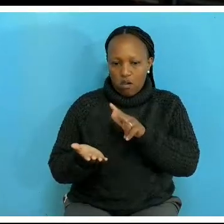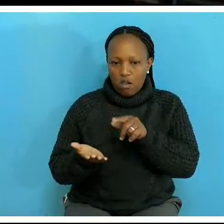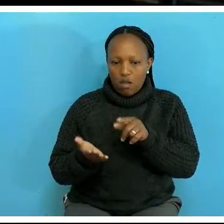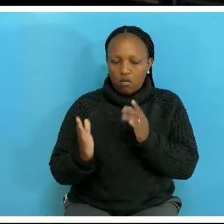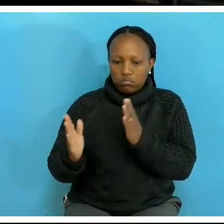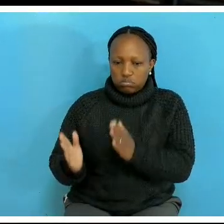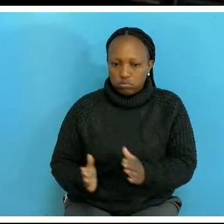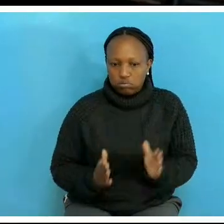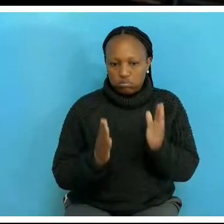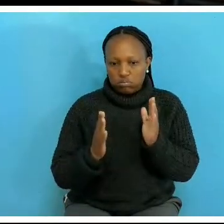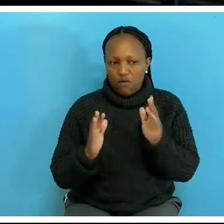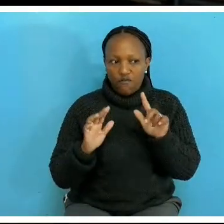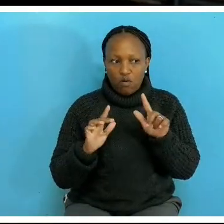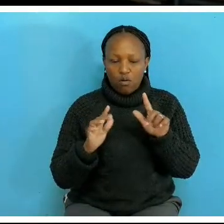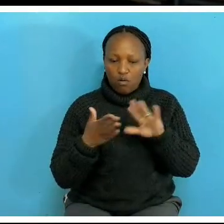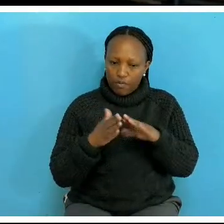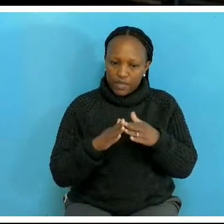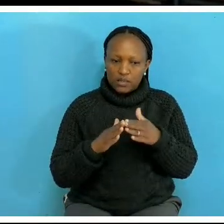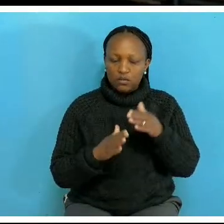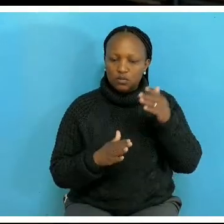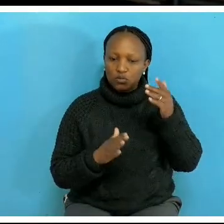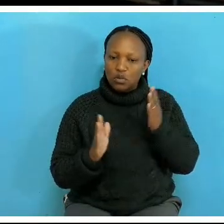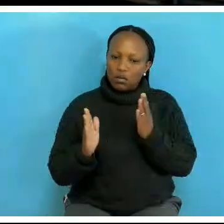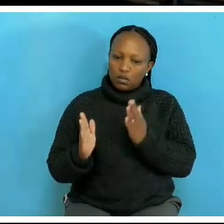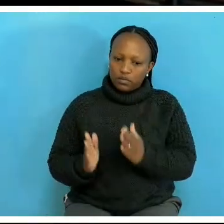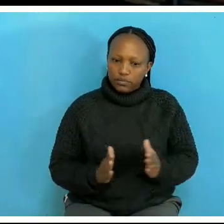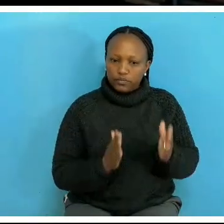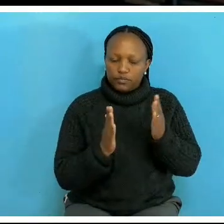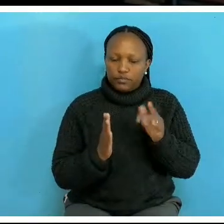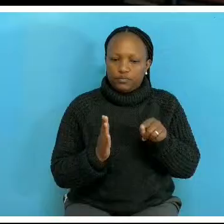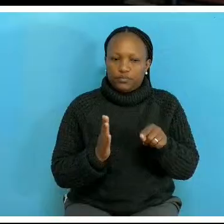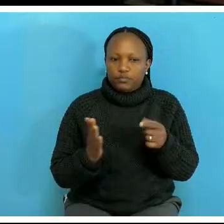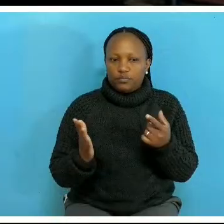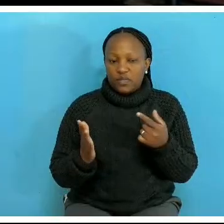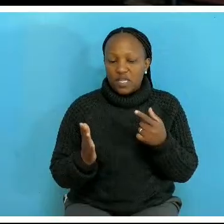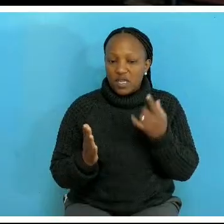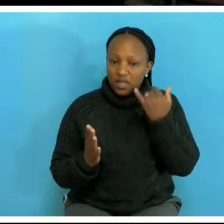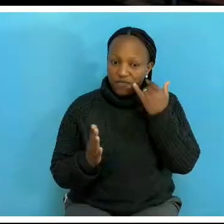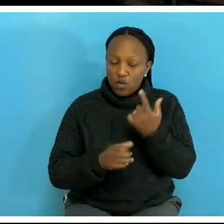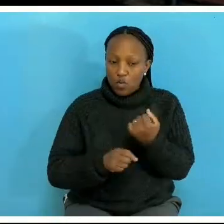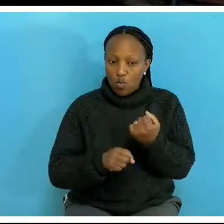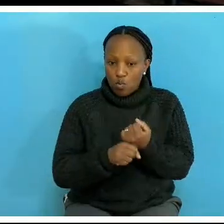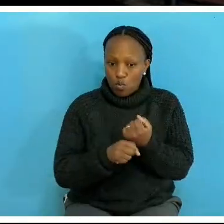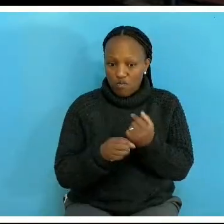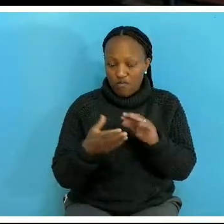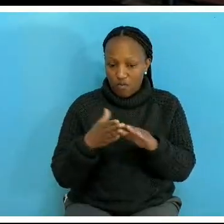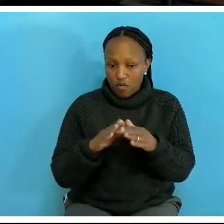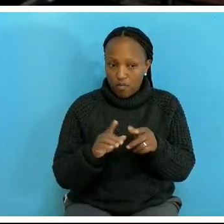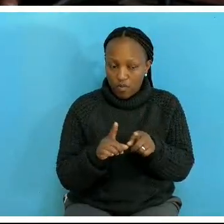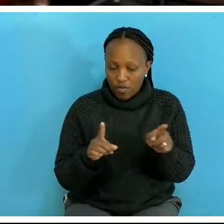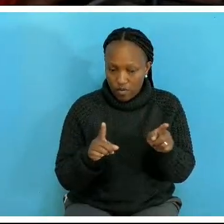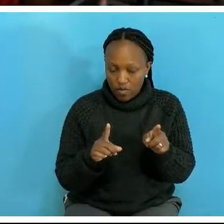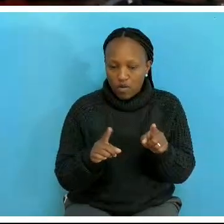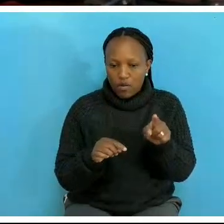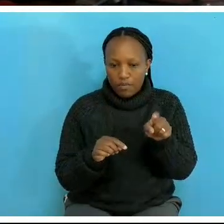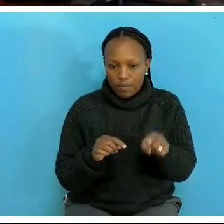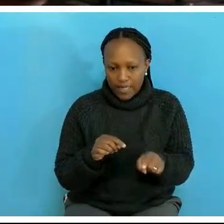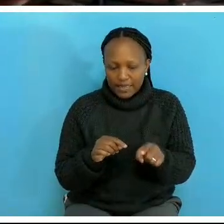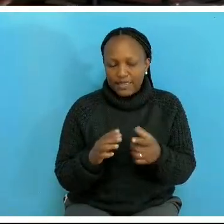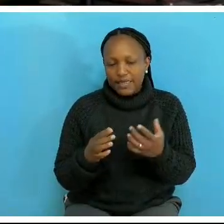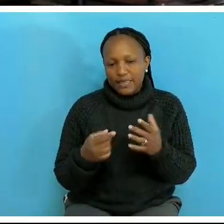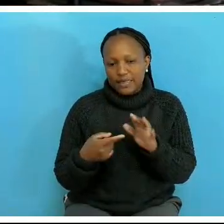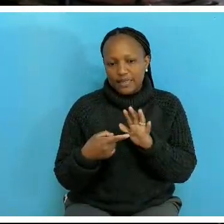to present into the community. If you have worked for the community, at least there should be